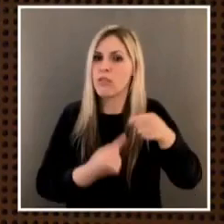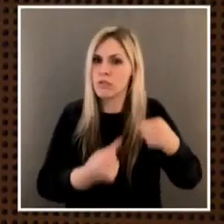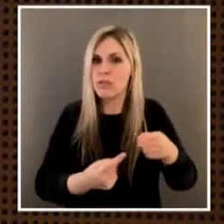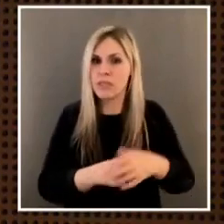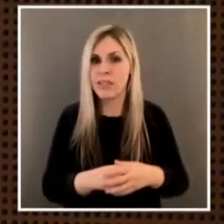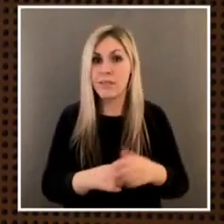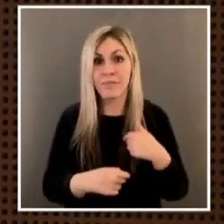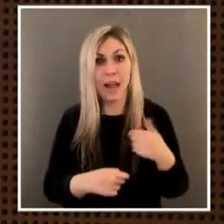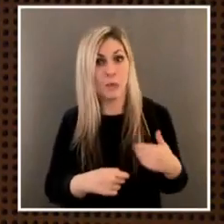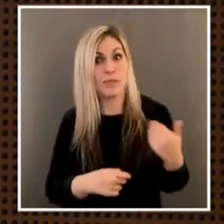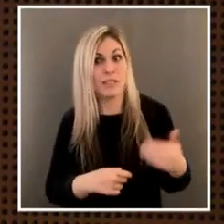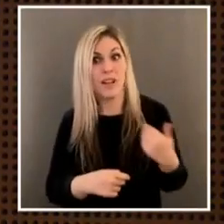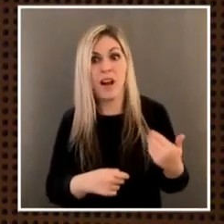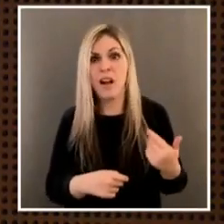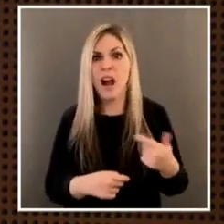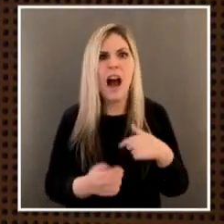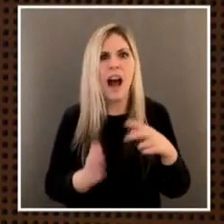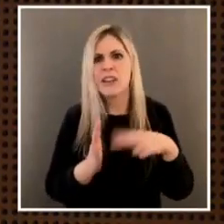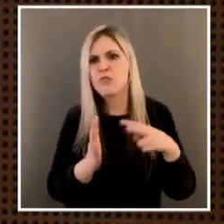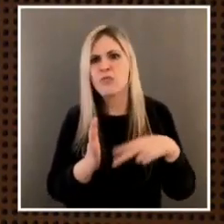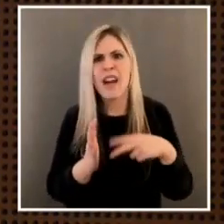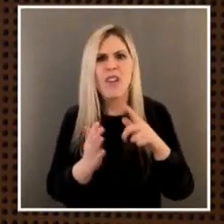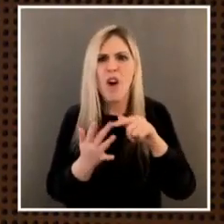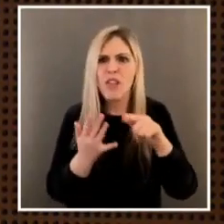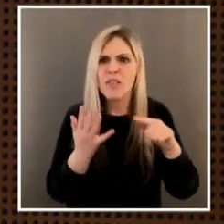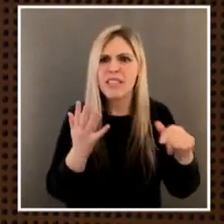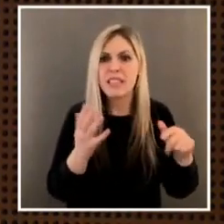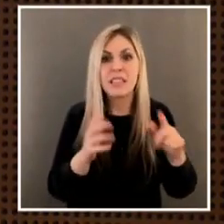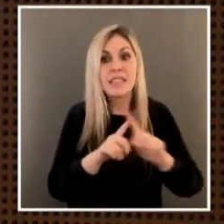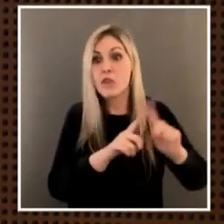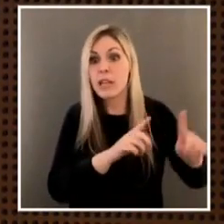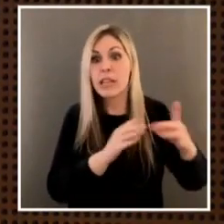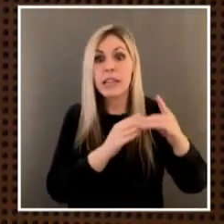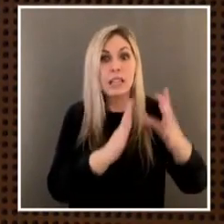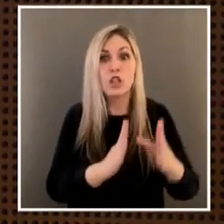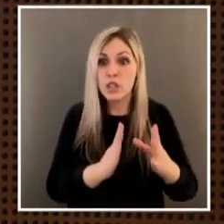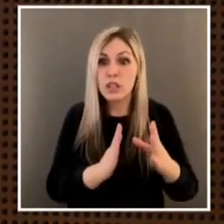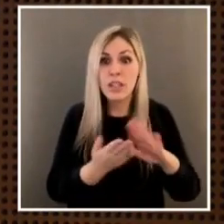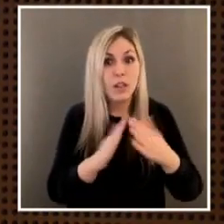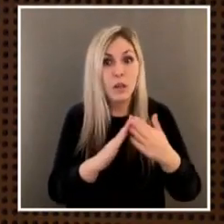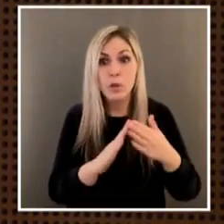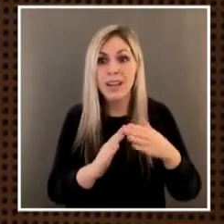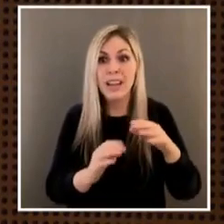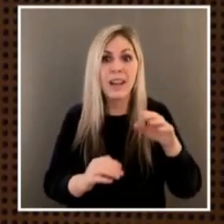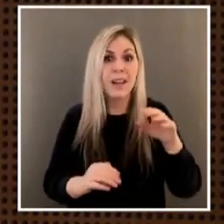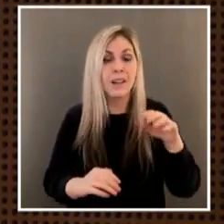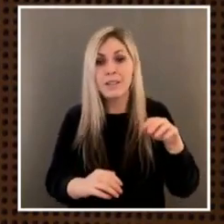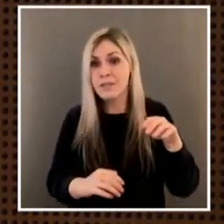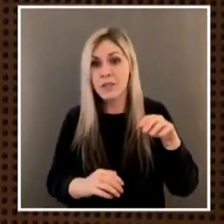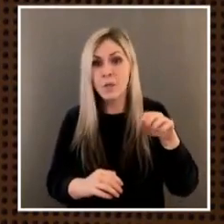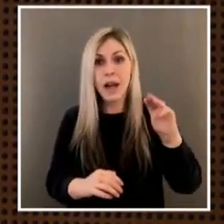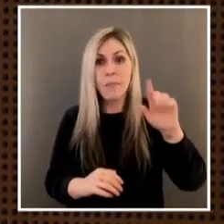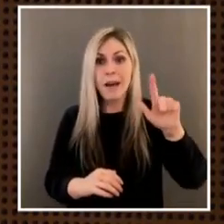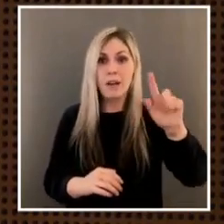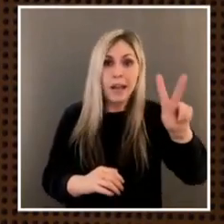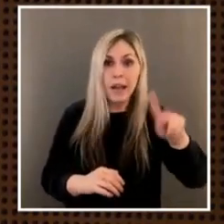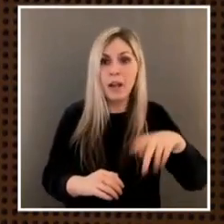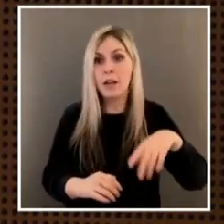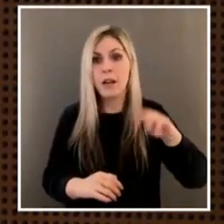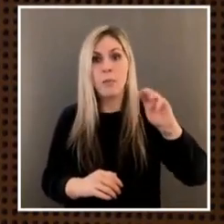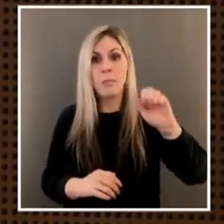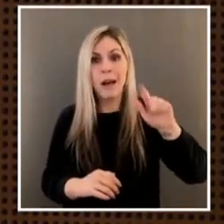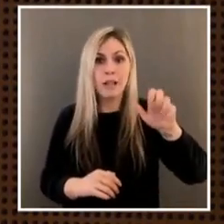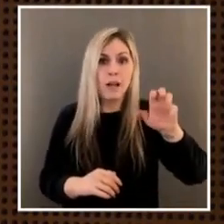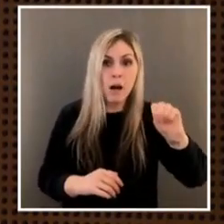see the deaths of Medgar Evers, Malcolm X, and Martin Luther King. Despite my father's best efforts, I